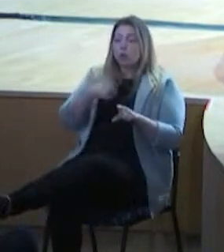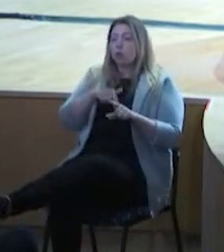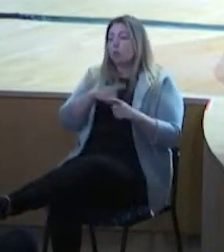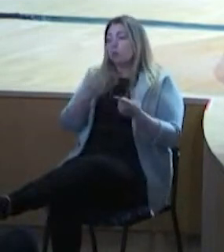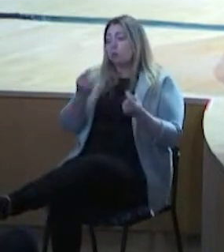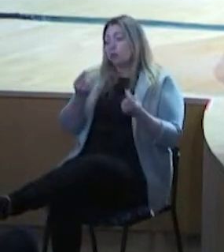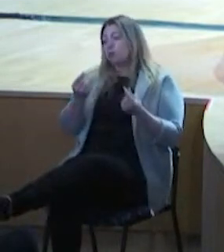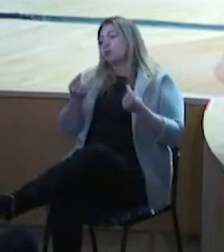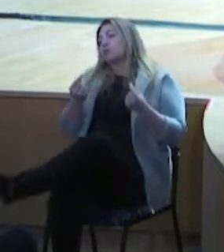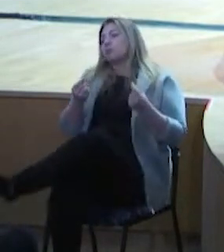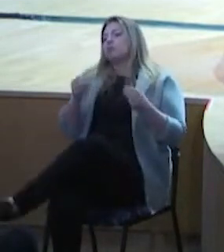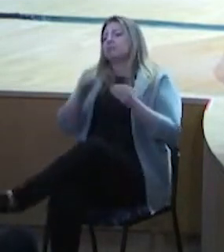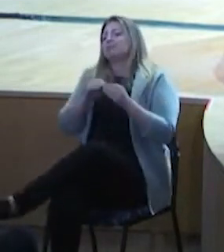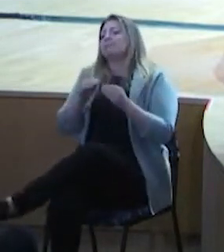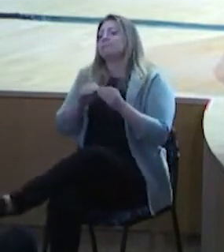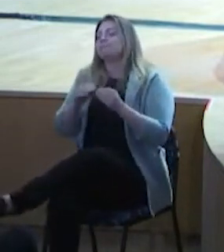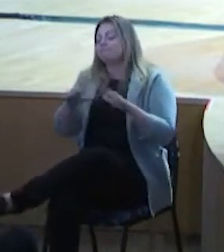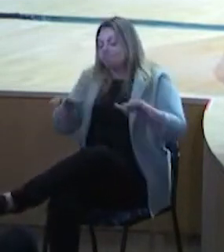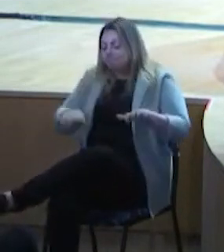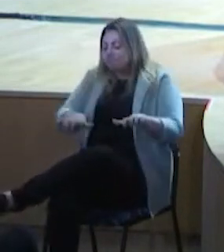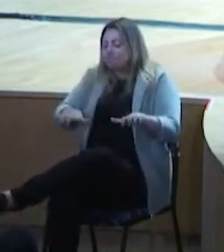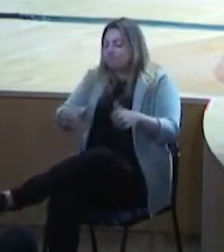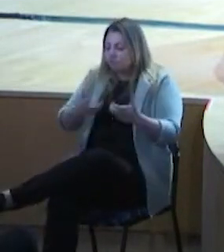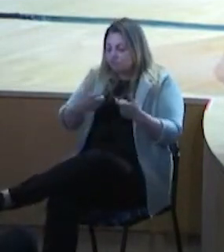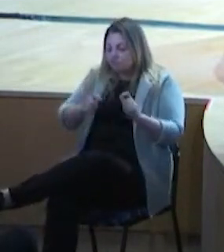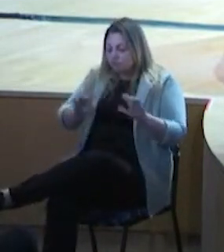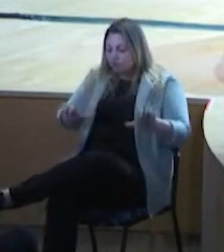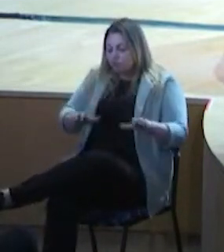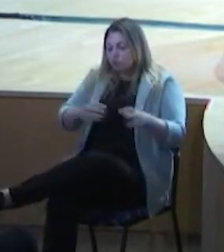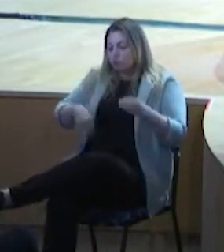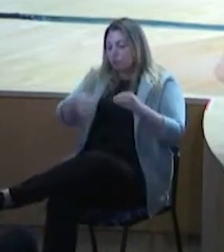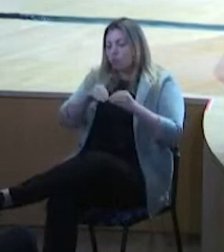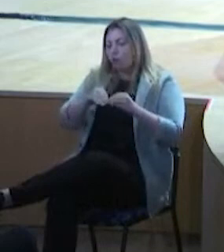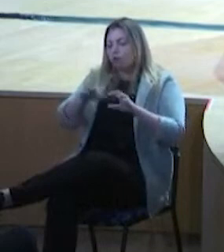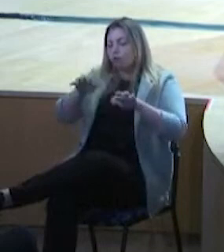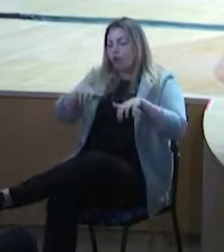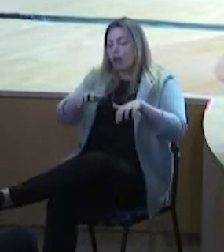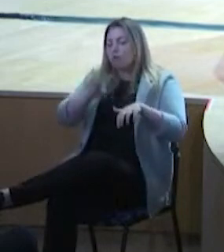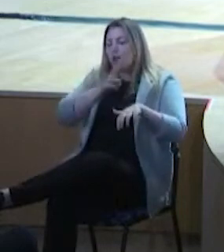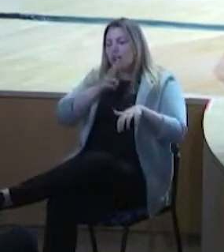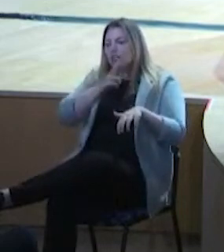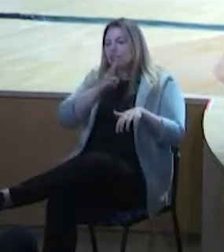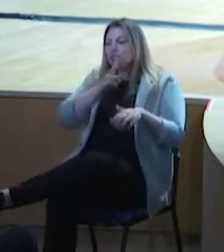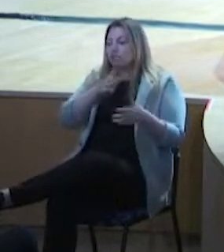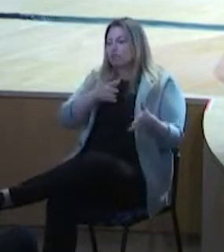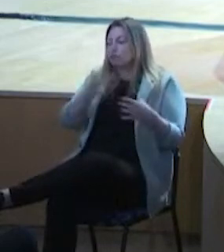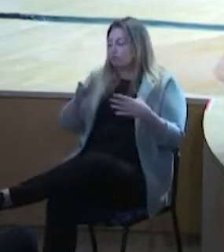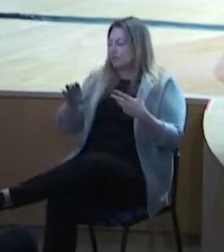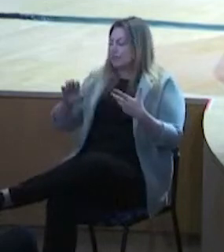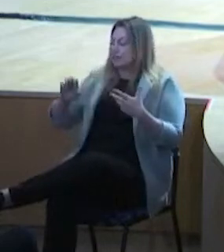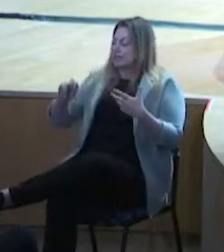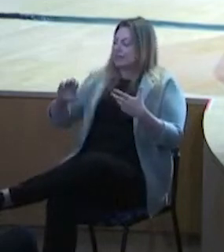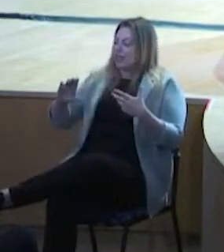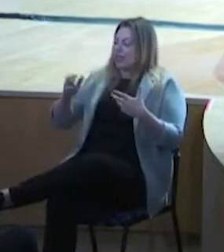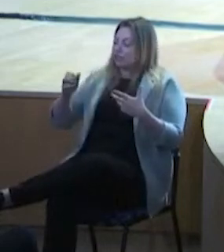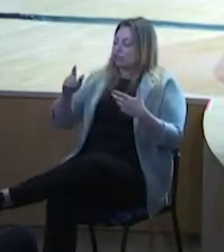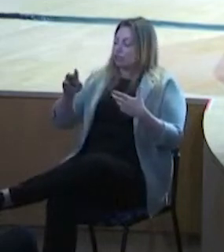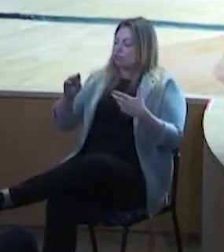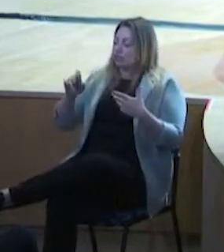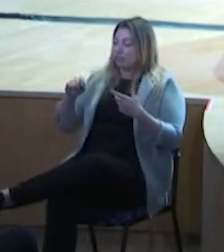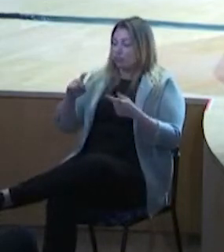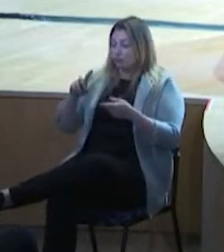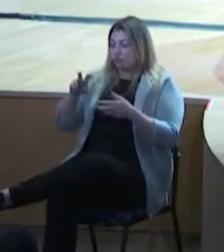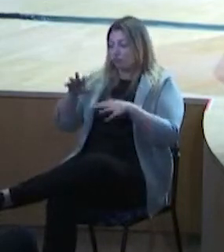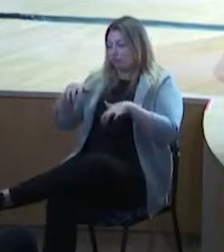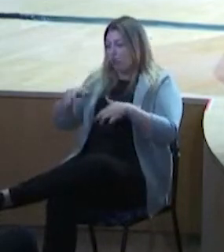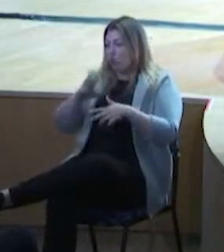more proactive in trying to do more rainwater catchment and rainwater harvesting when we do get